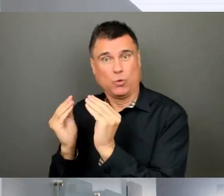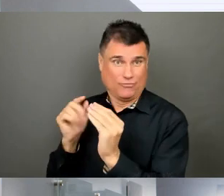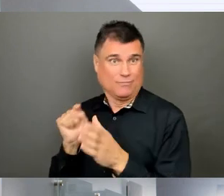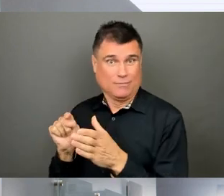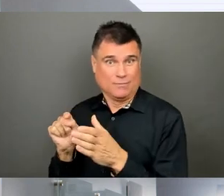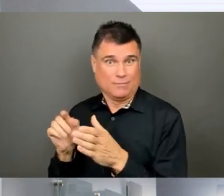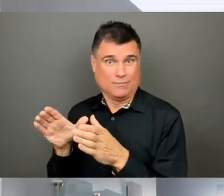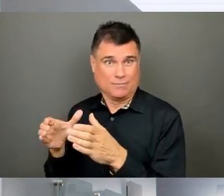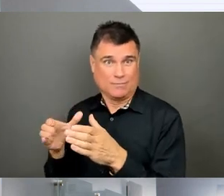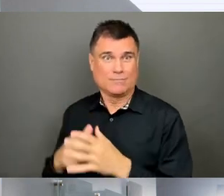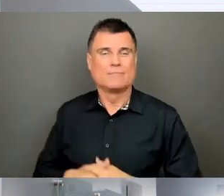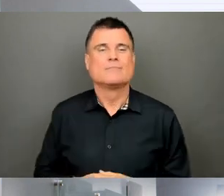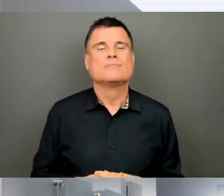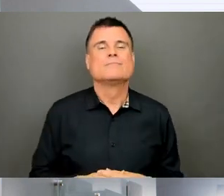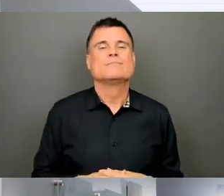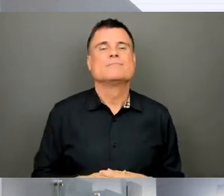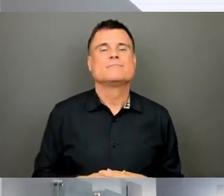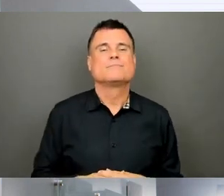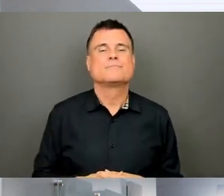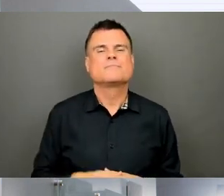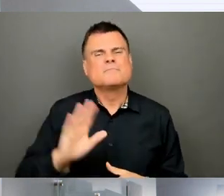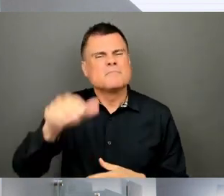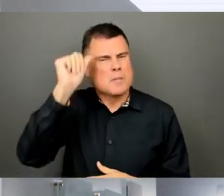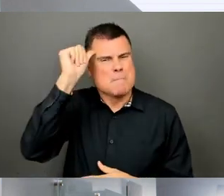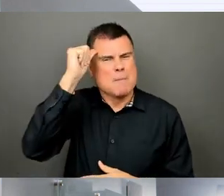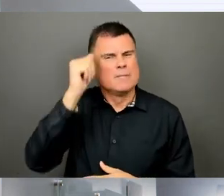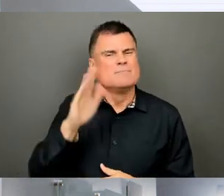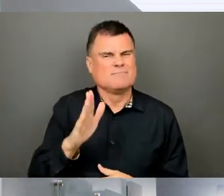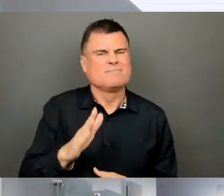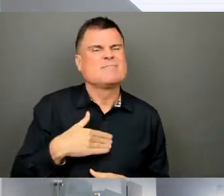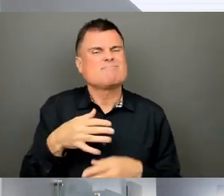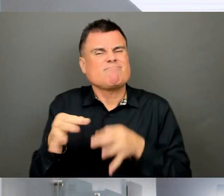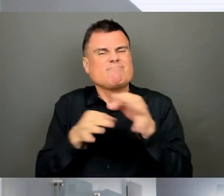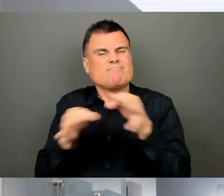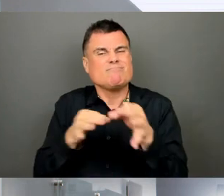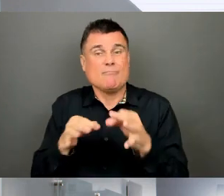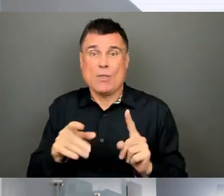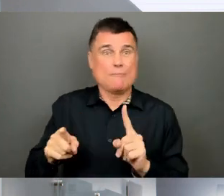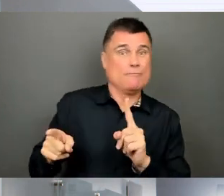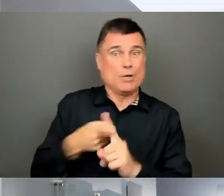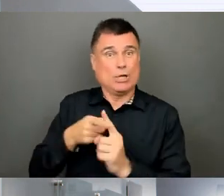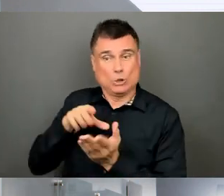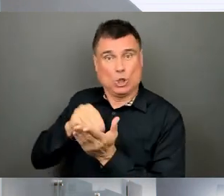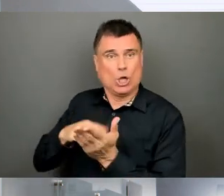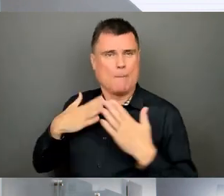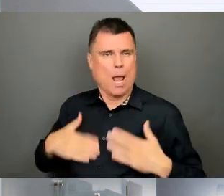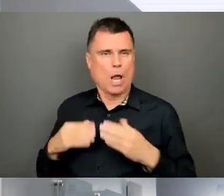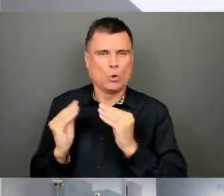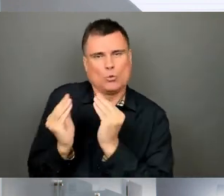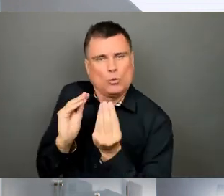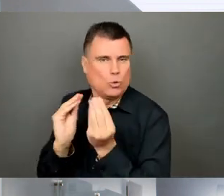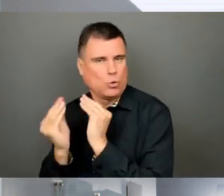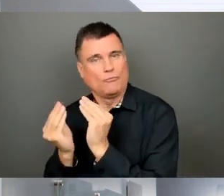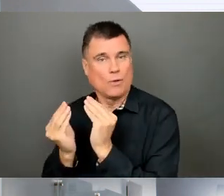All right, we're going to get right into it with grooves. So remember before when I was talking about grooves first, moves later? Well,